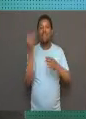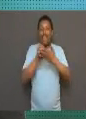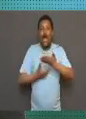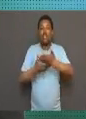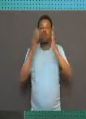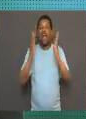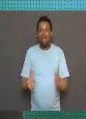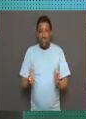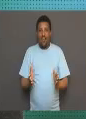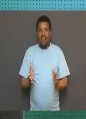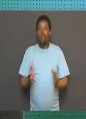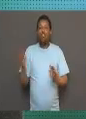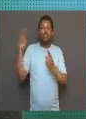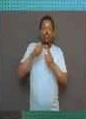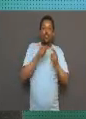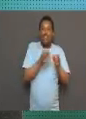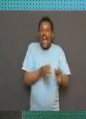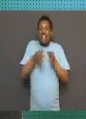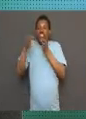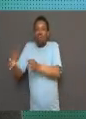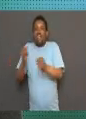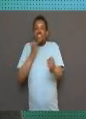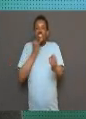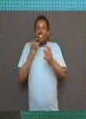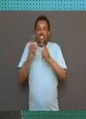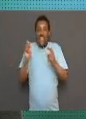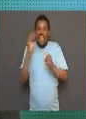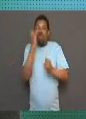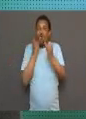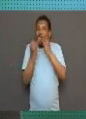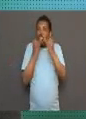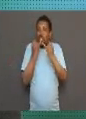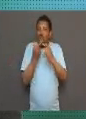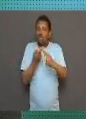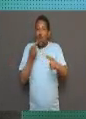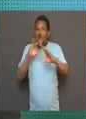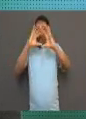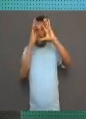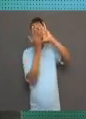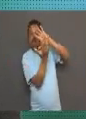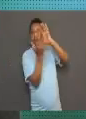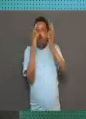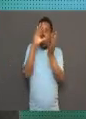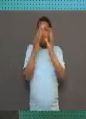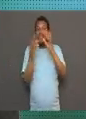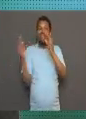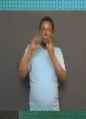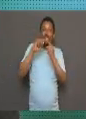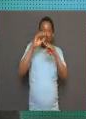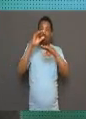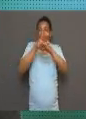cartographers to transfer the information from a globe onto a